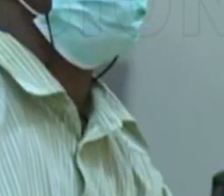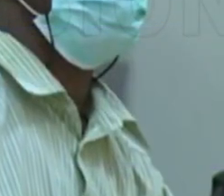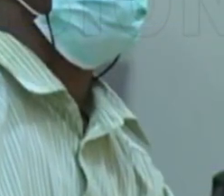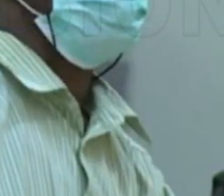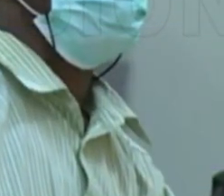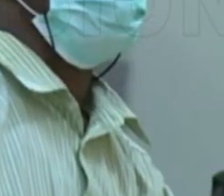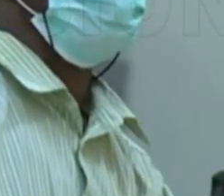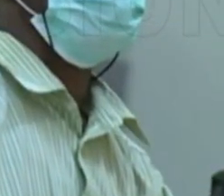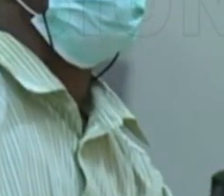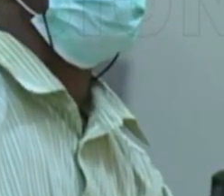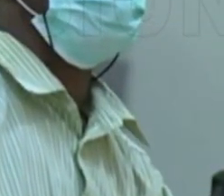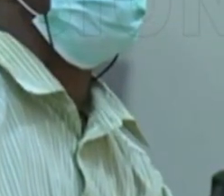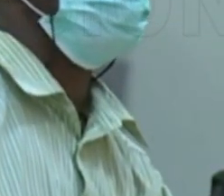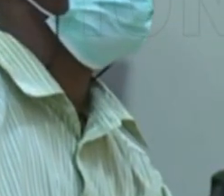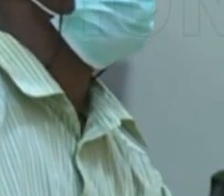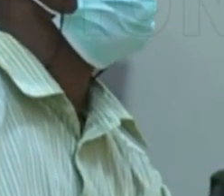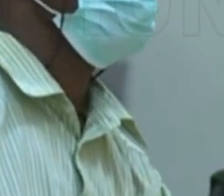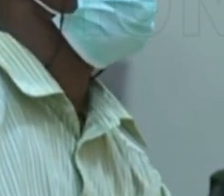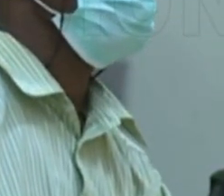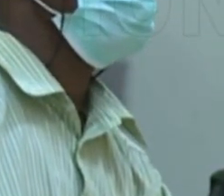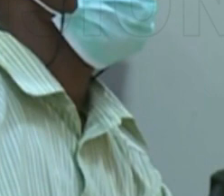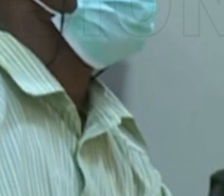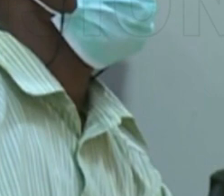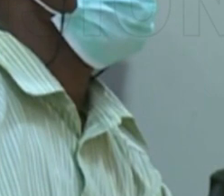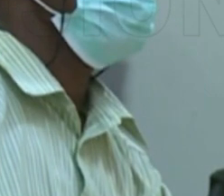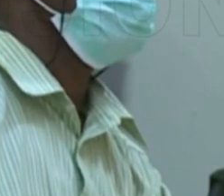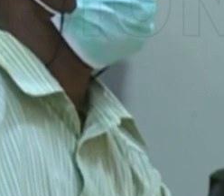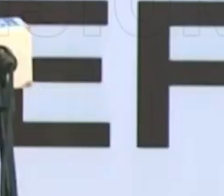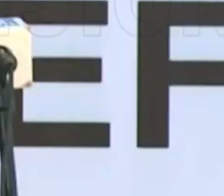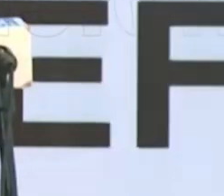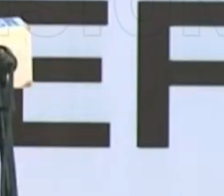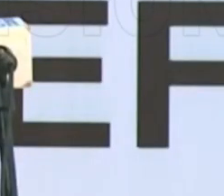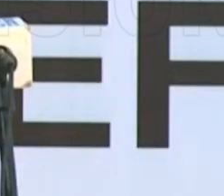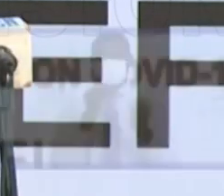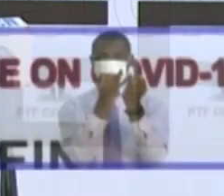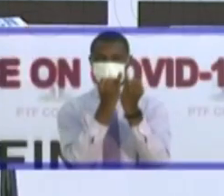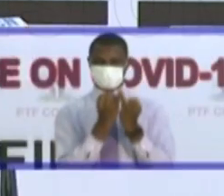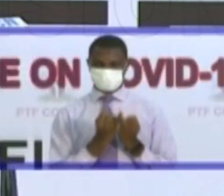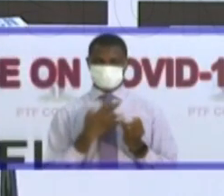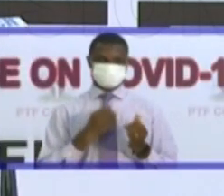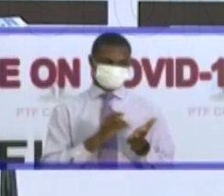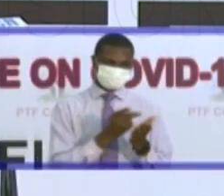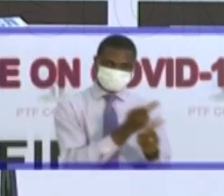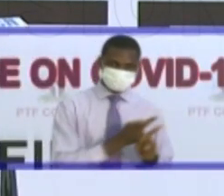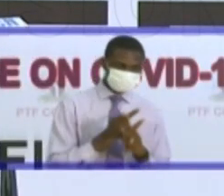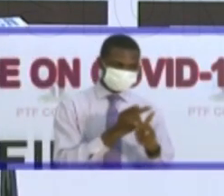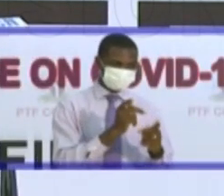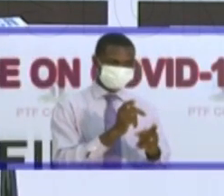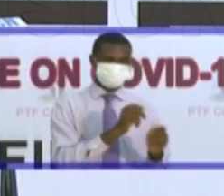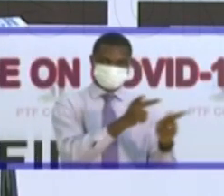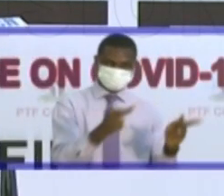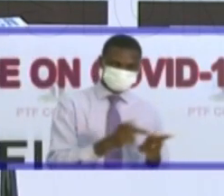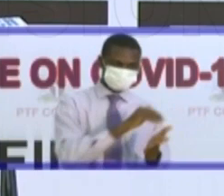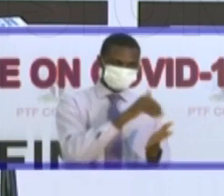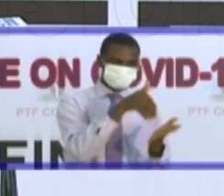States will notify the Federal Ministry of Health of the isolation and treatment centers for inclusion on